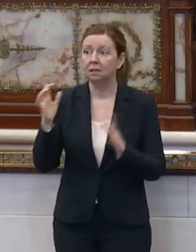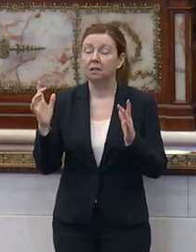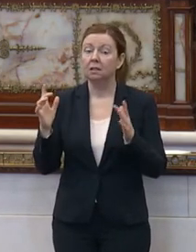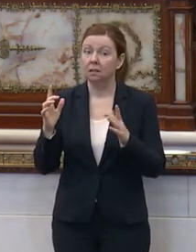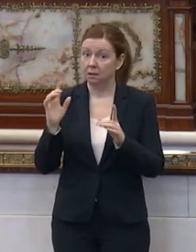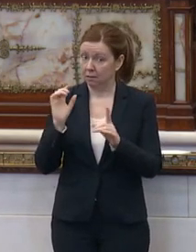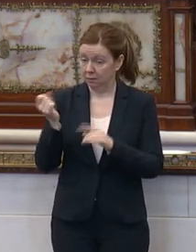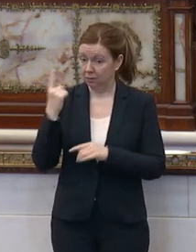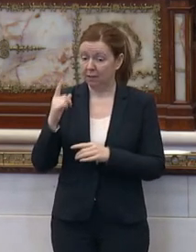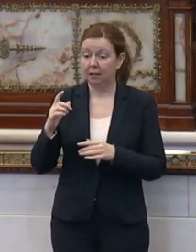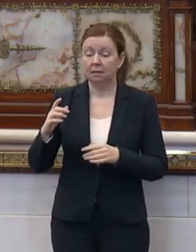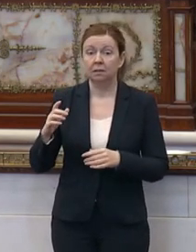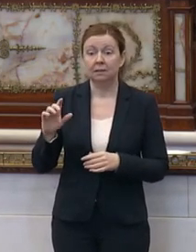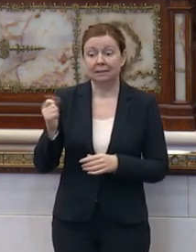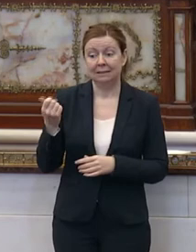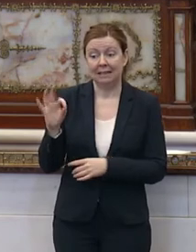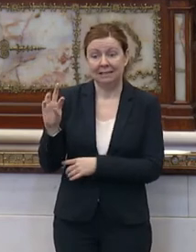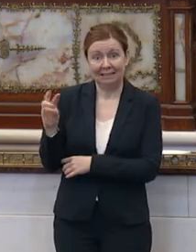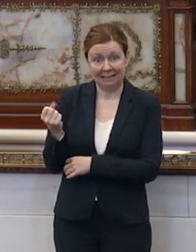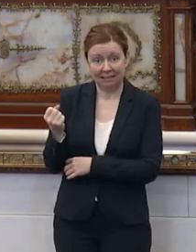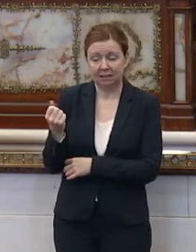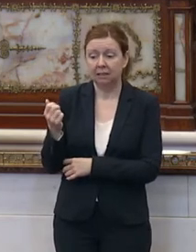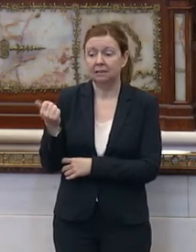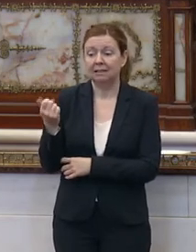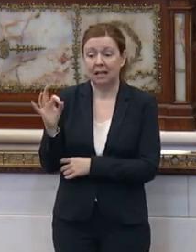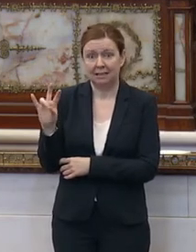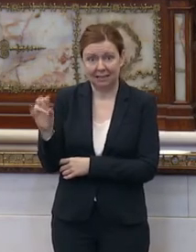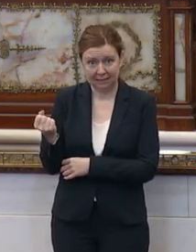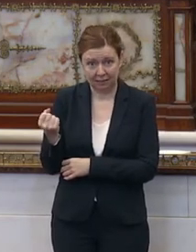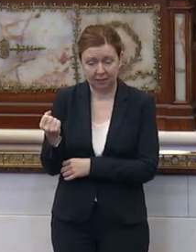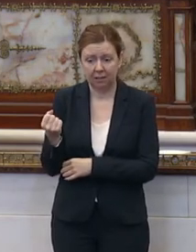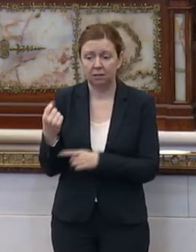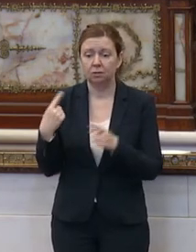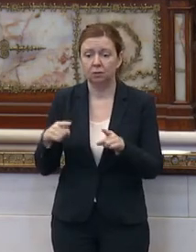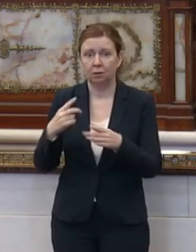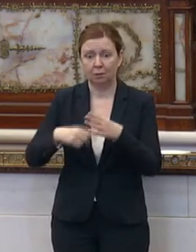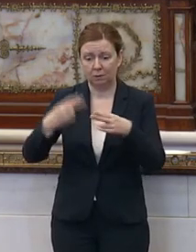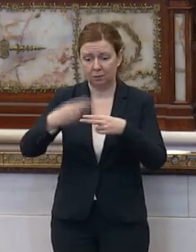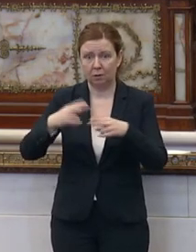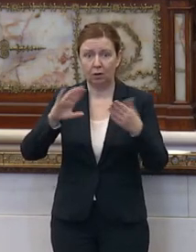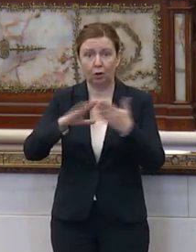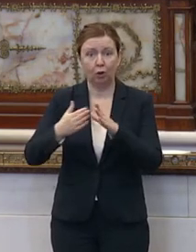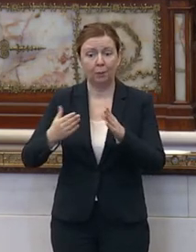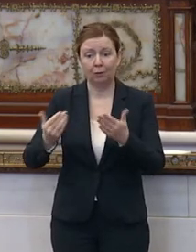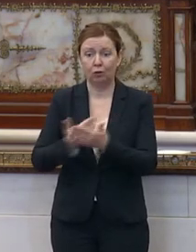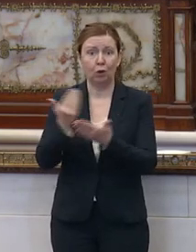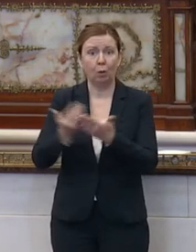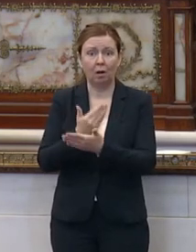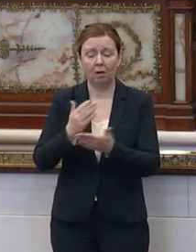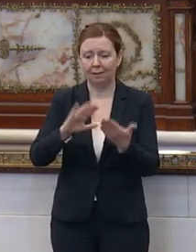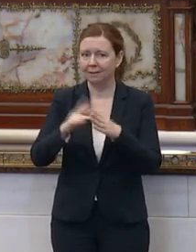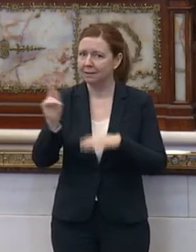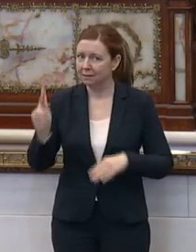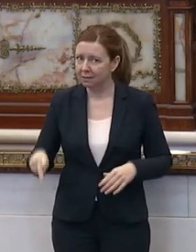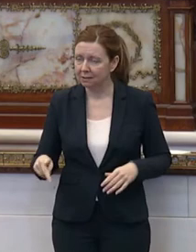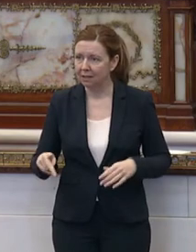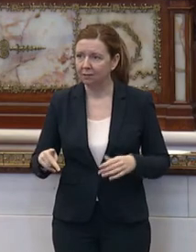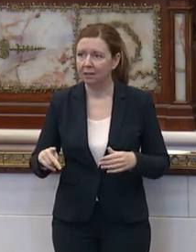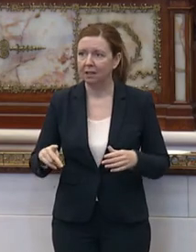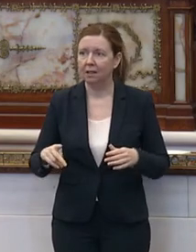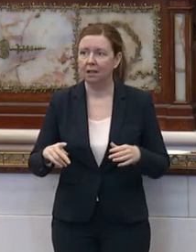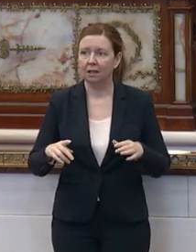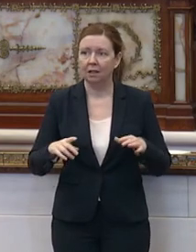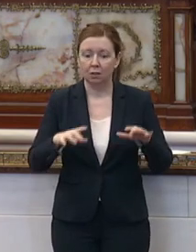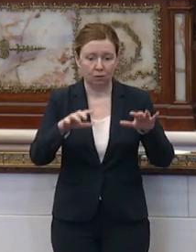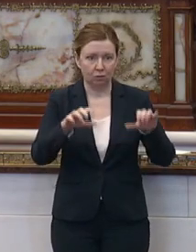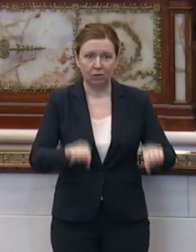context, in the late 1960s and early 1970s, during what was known as urban renewal, the city of Philadelphia raised the Black